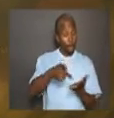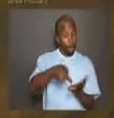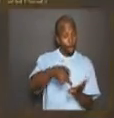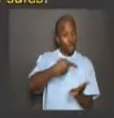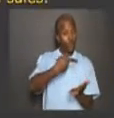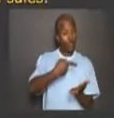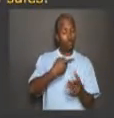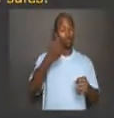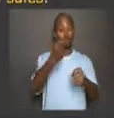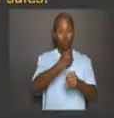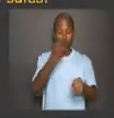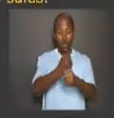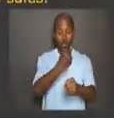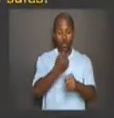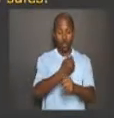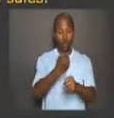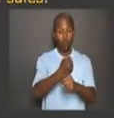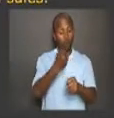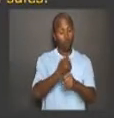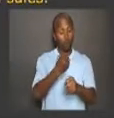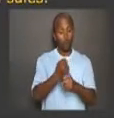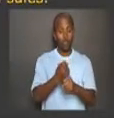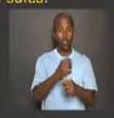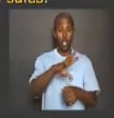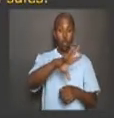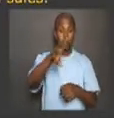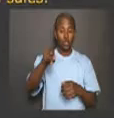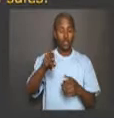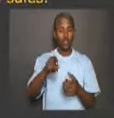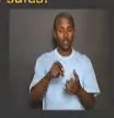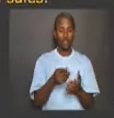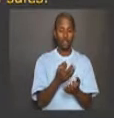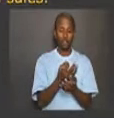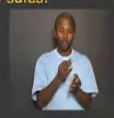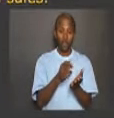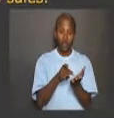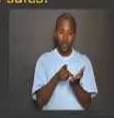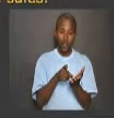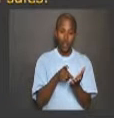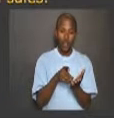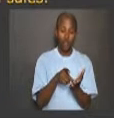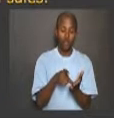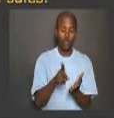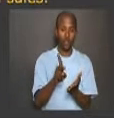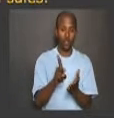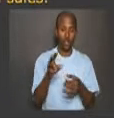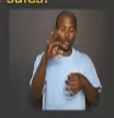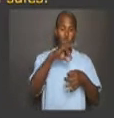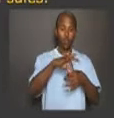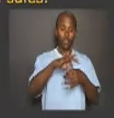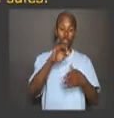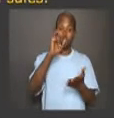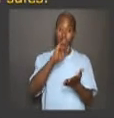work. A commission is a fee given to an employee